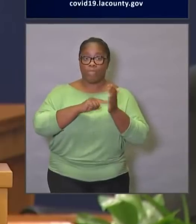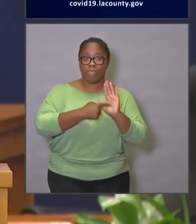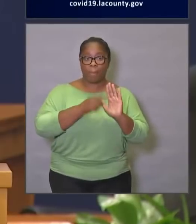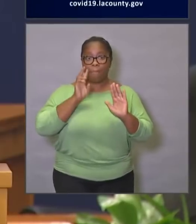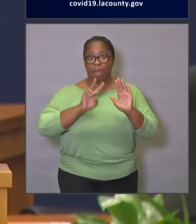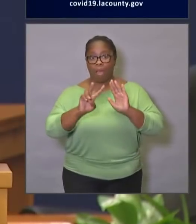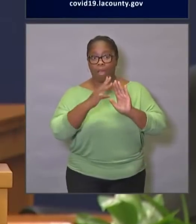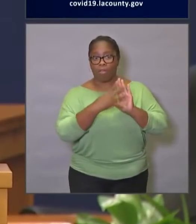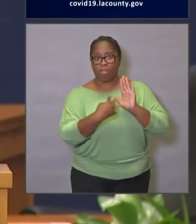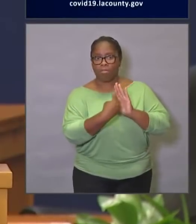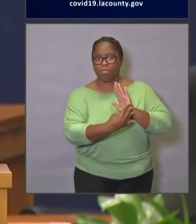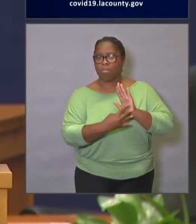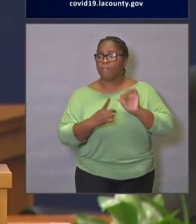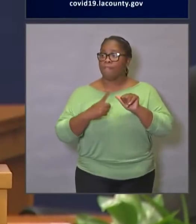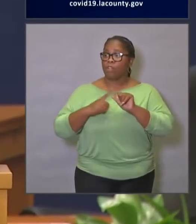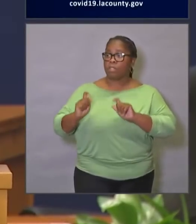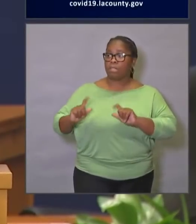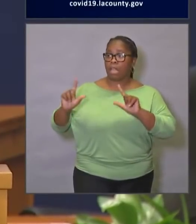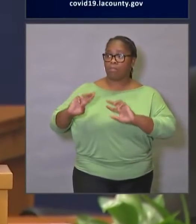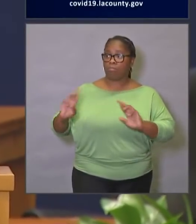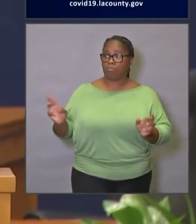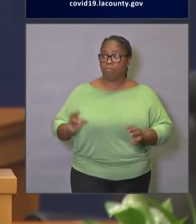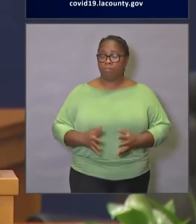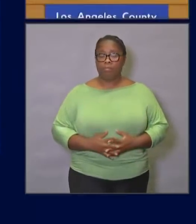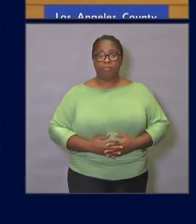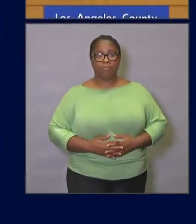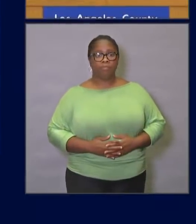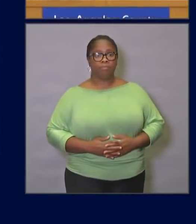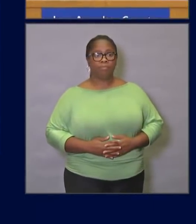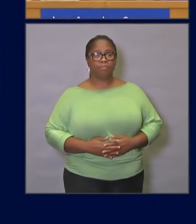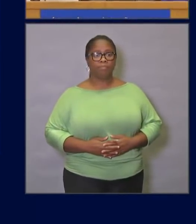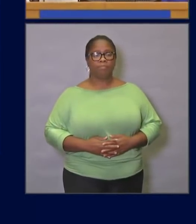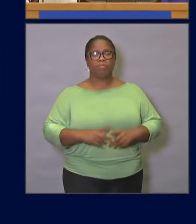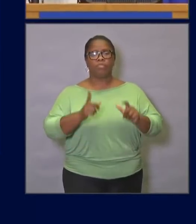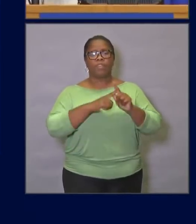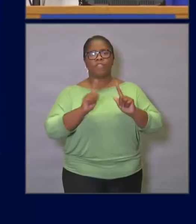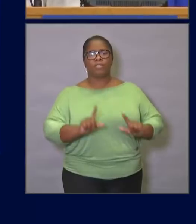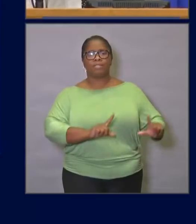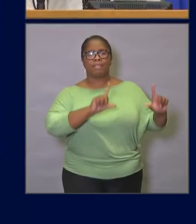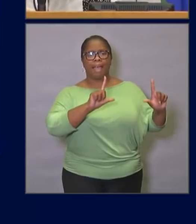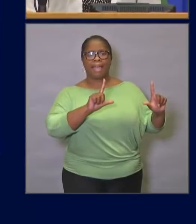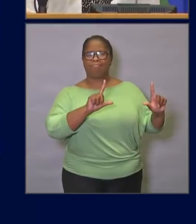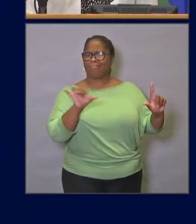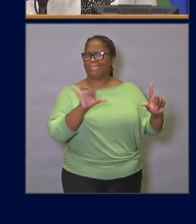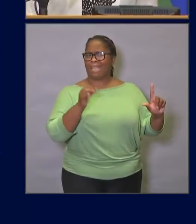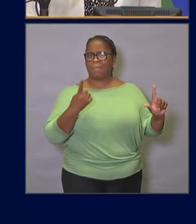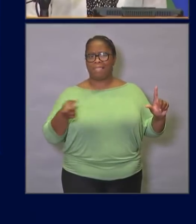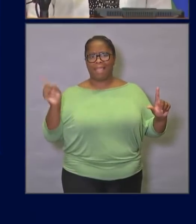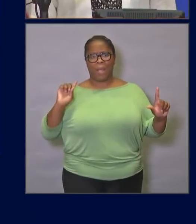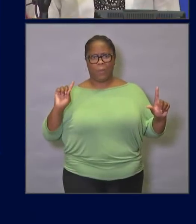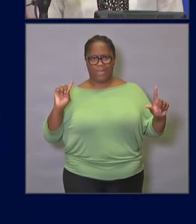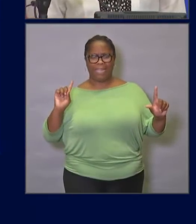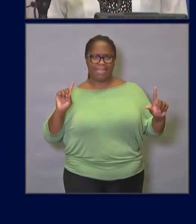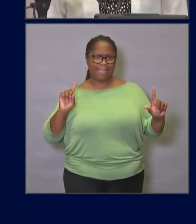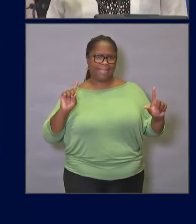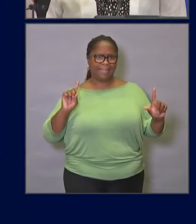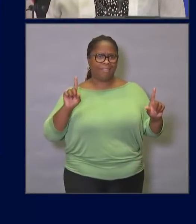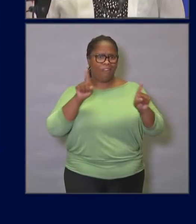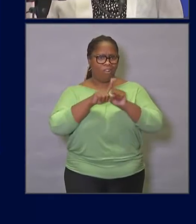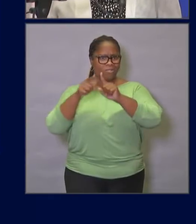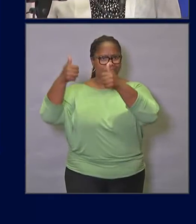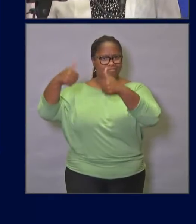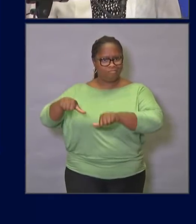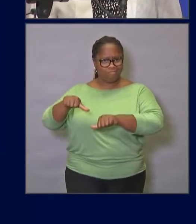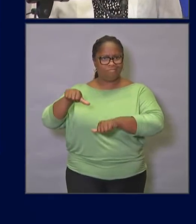could turn on the first slide, please. On the first slide, we showed this last week, and it's in the dashboard on the COVID